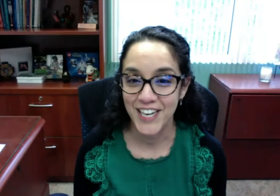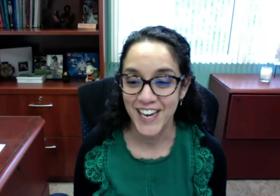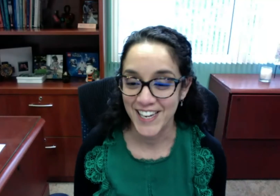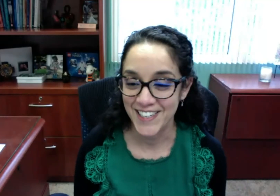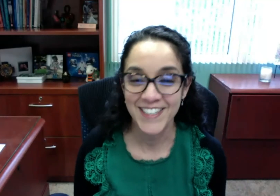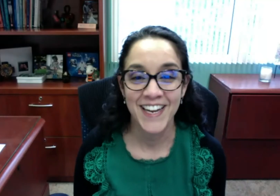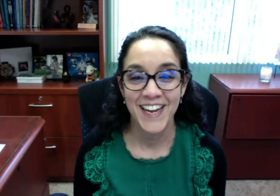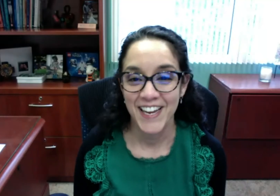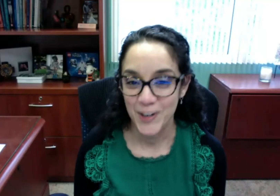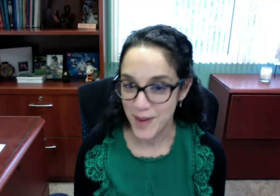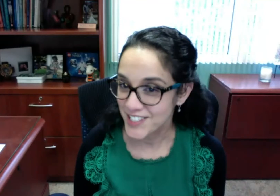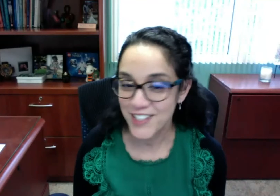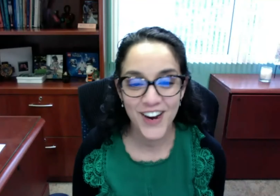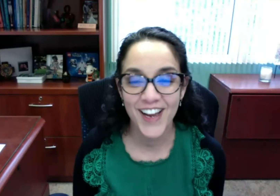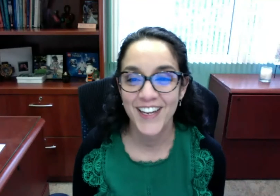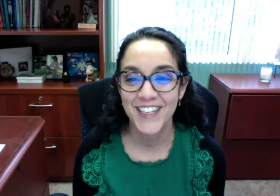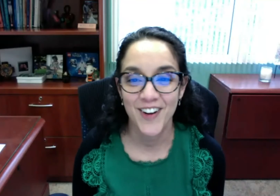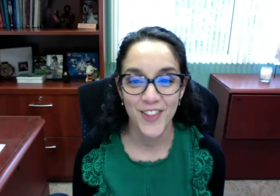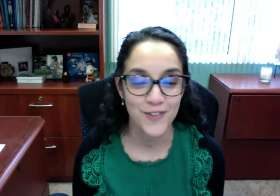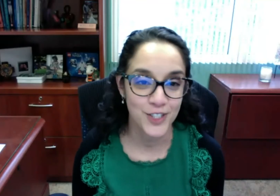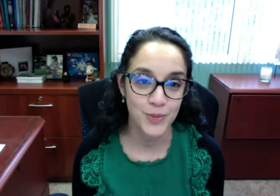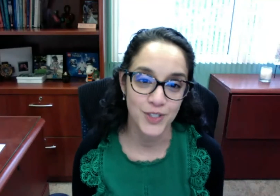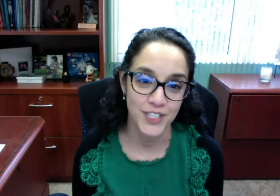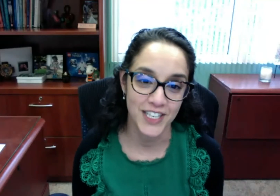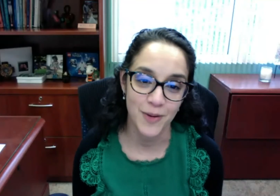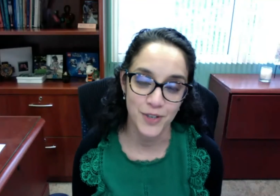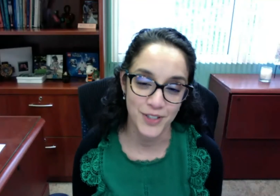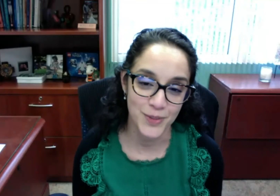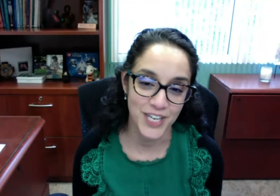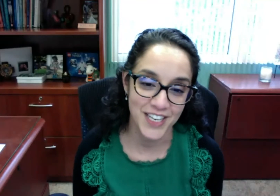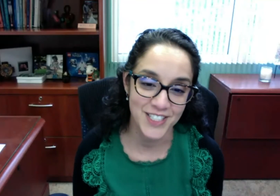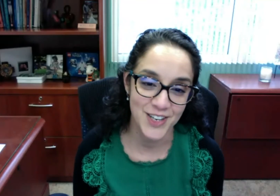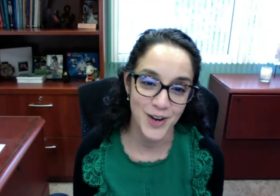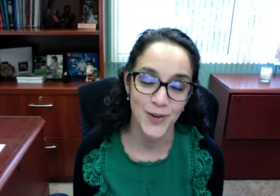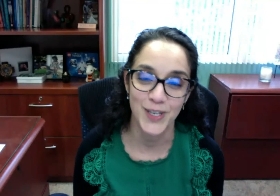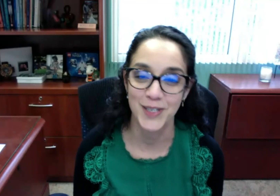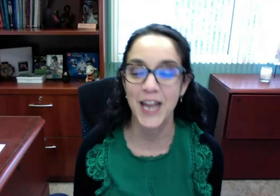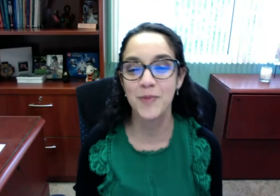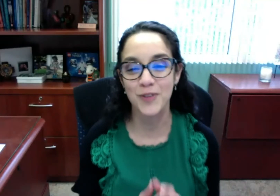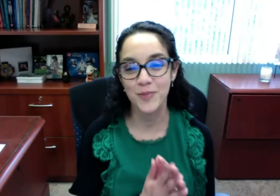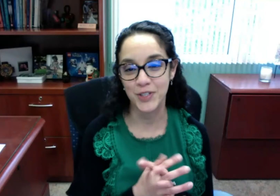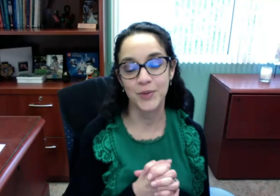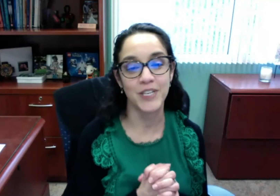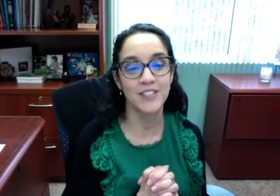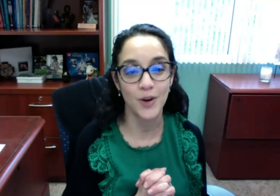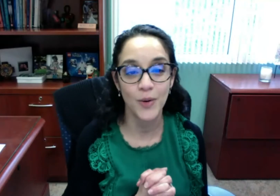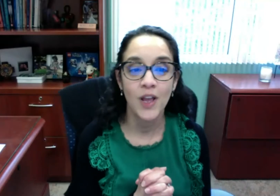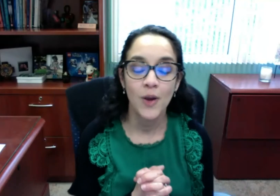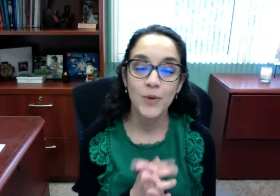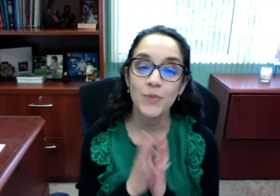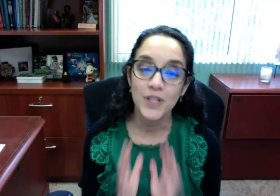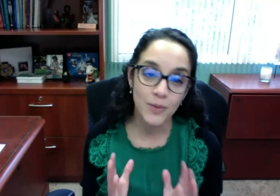over again and go back to the grind and all the virtual learning that we're getting to know and getting more familiar with.